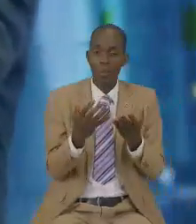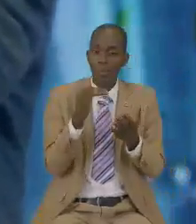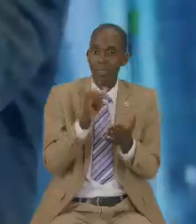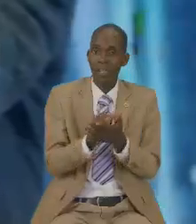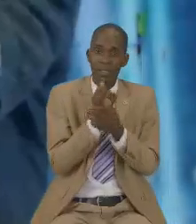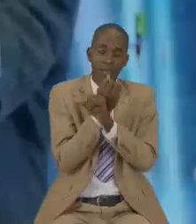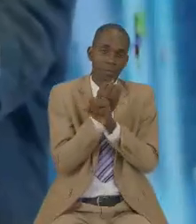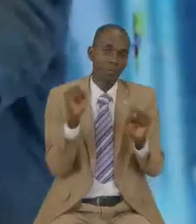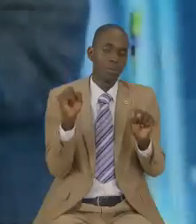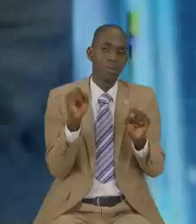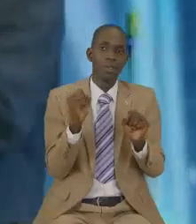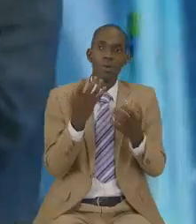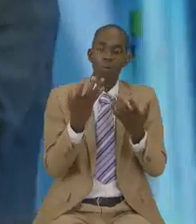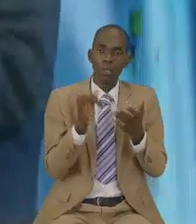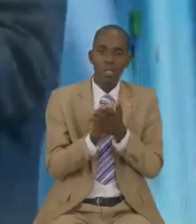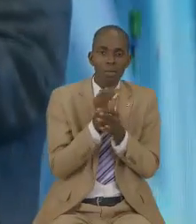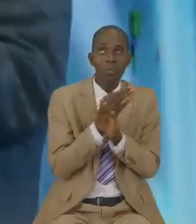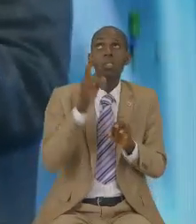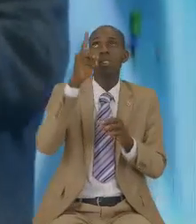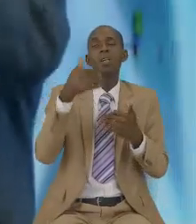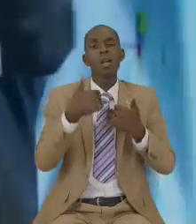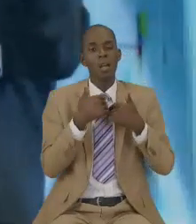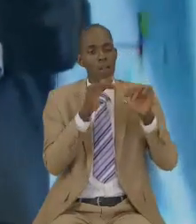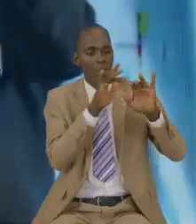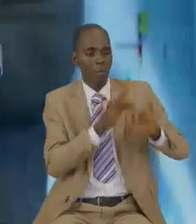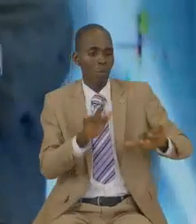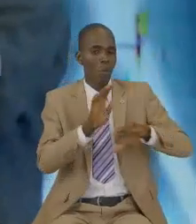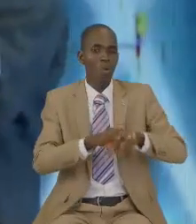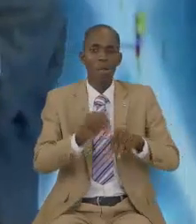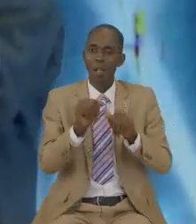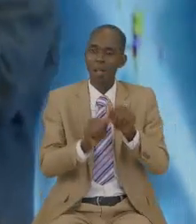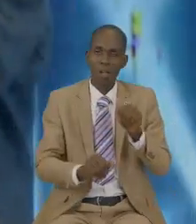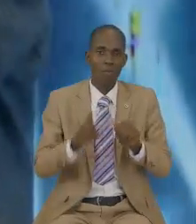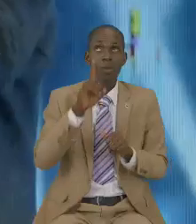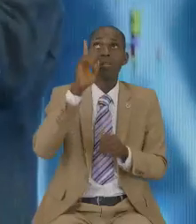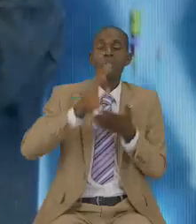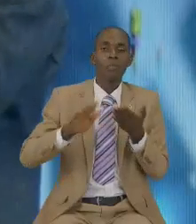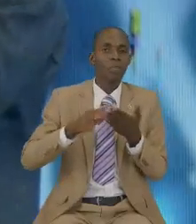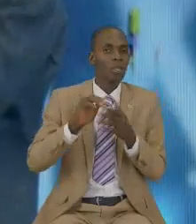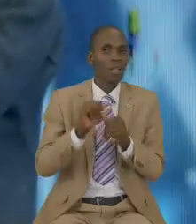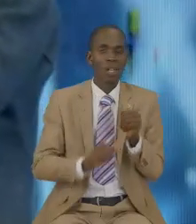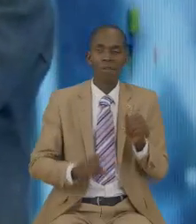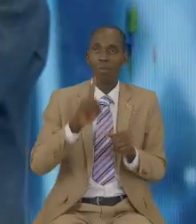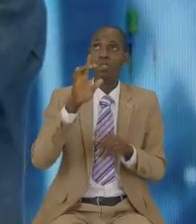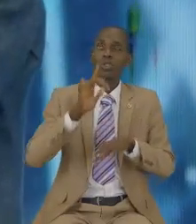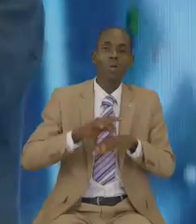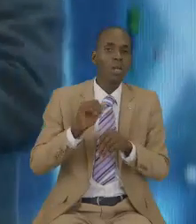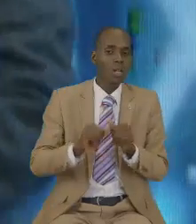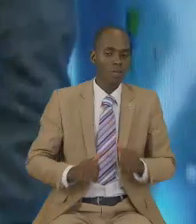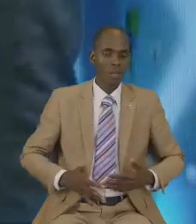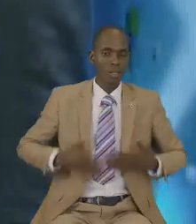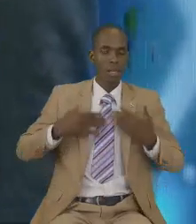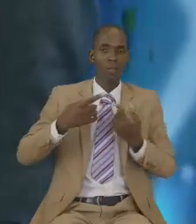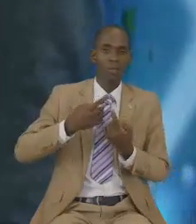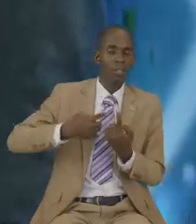freedom. He has pity on everyone. He forgives everyone. He turns every life around.